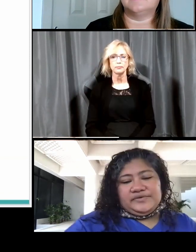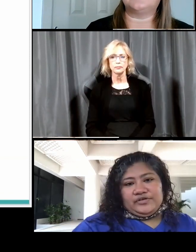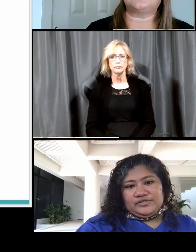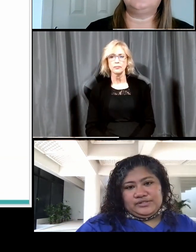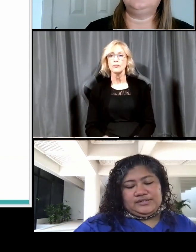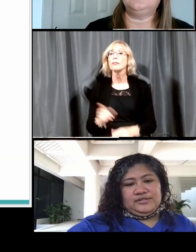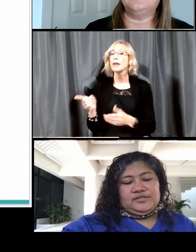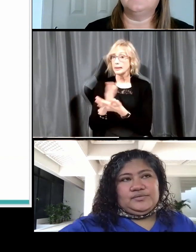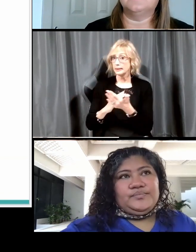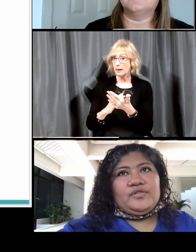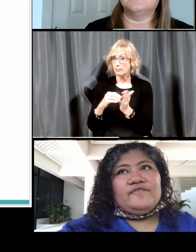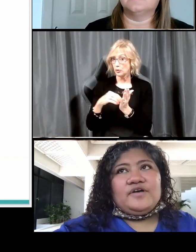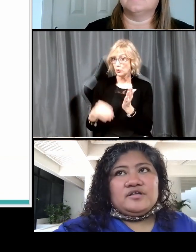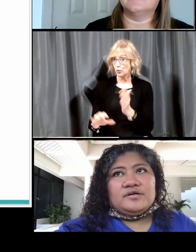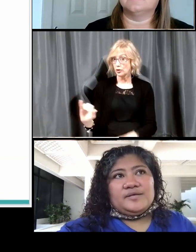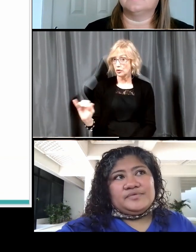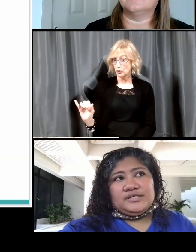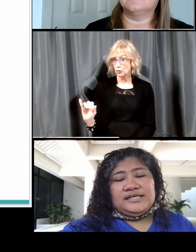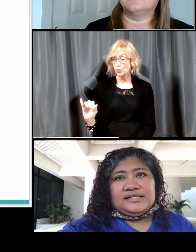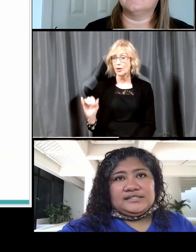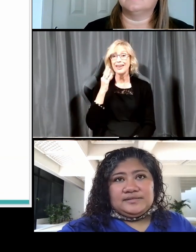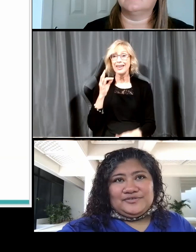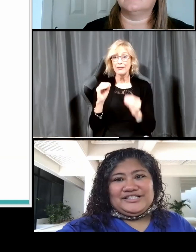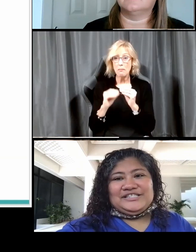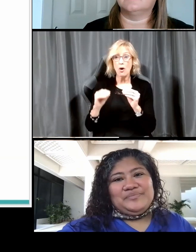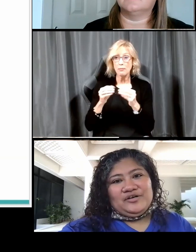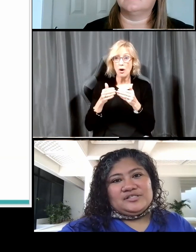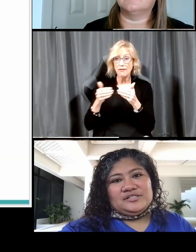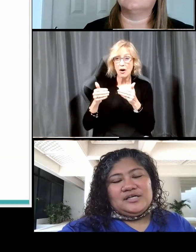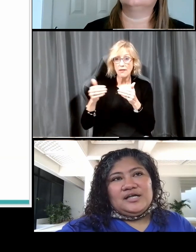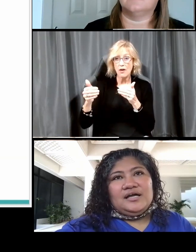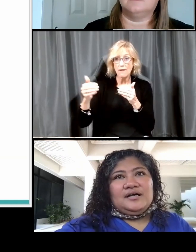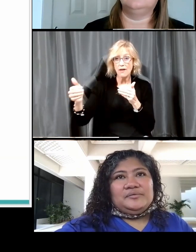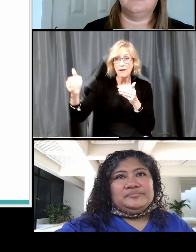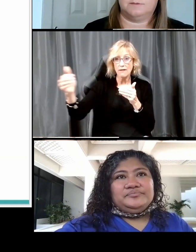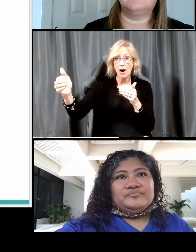With some of our students also, the farther an object gets, the more it disappears.